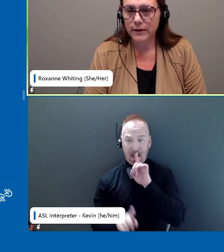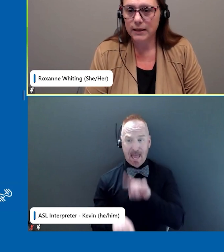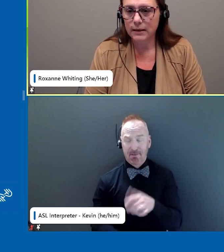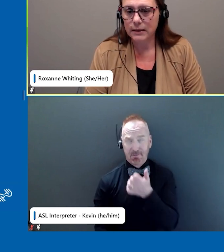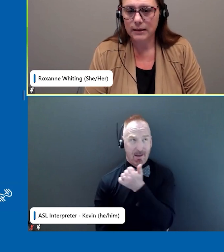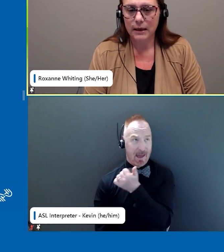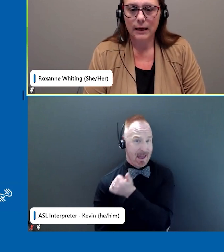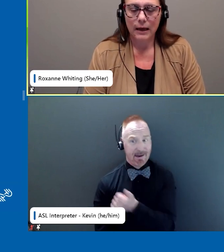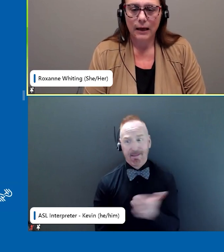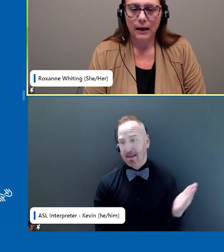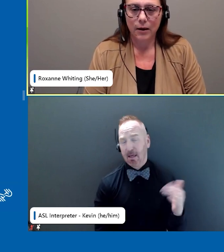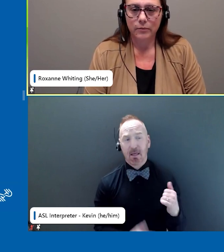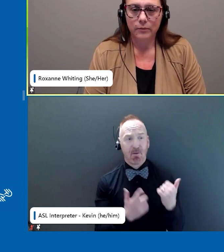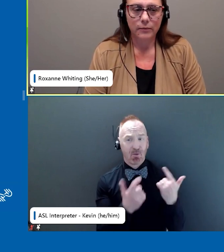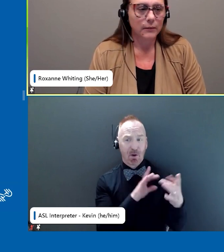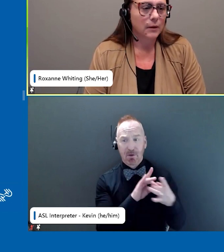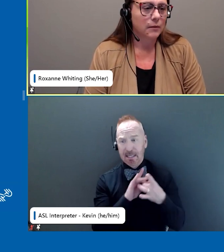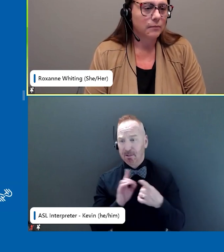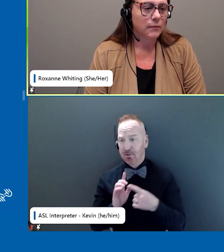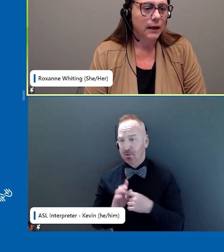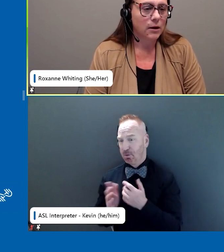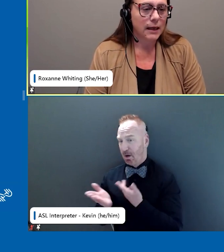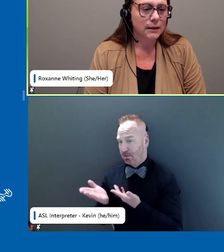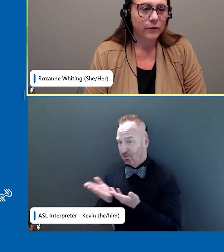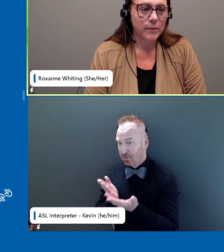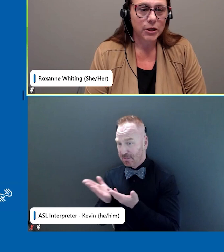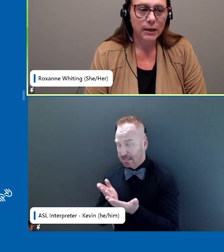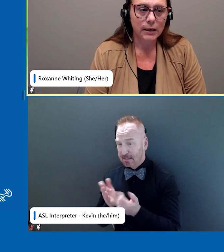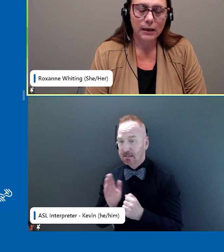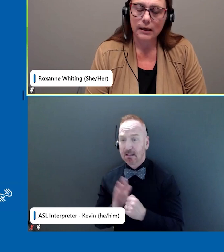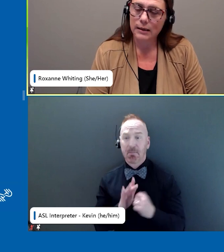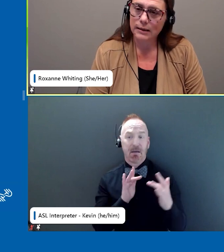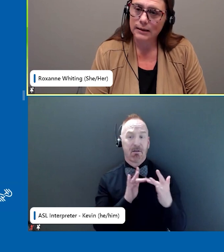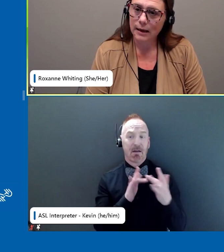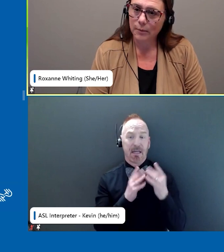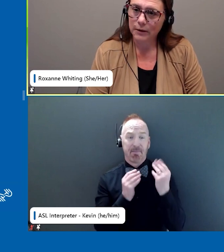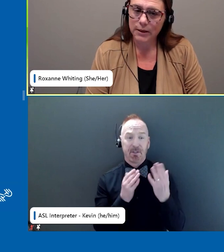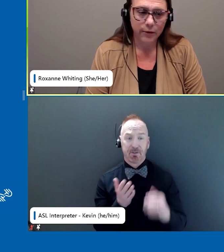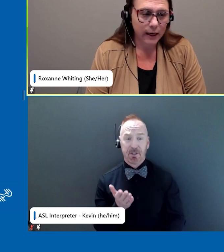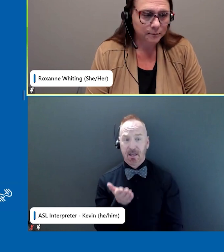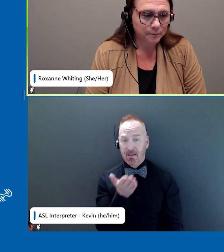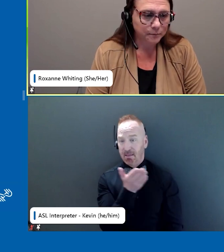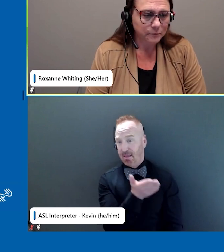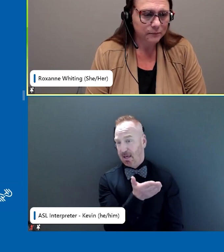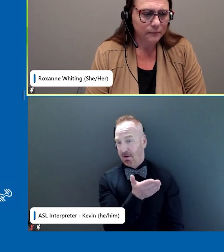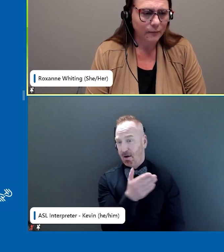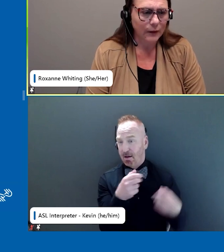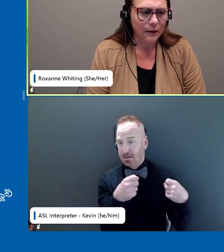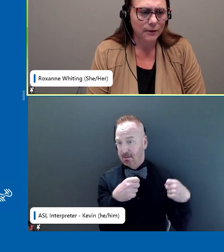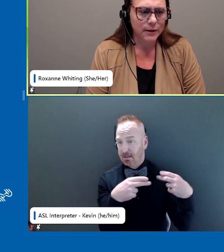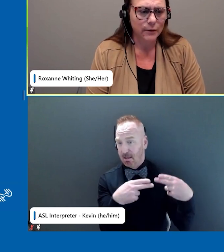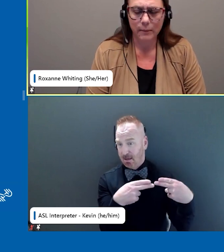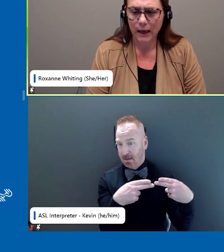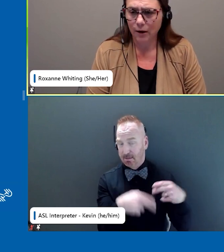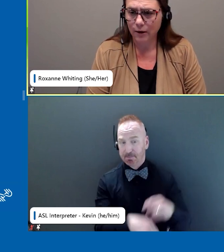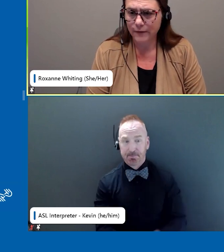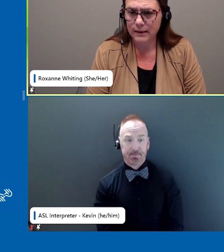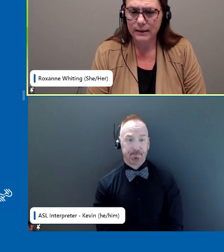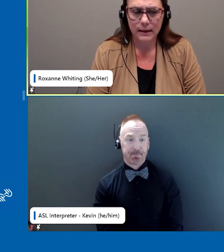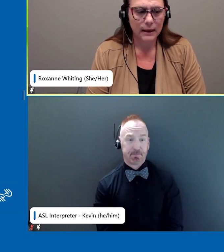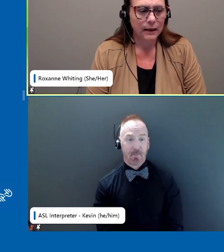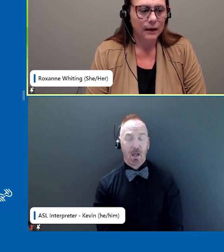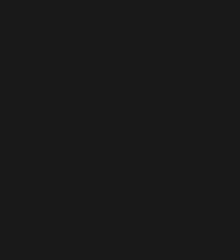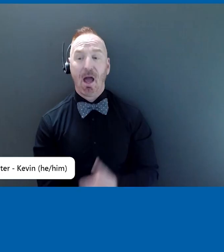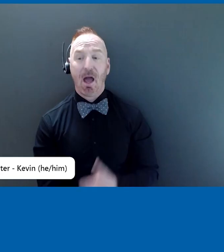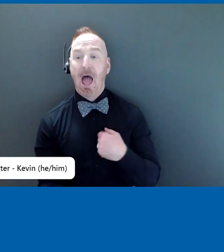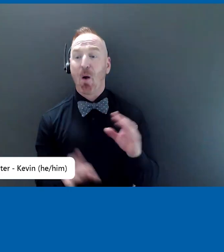our services, um, my contact information is up on the screen. Also, our main